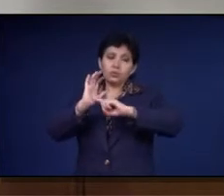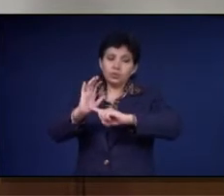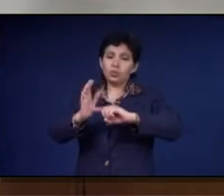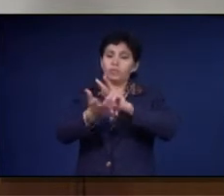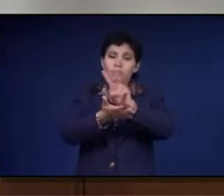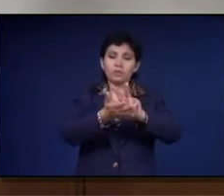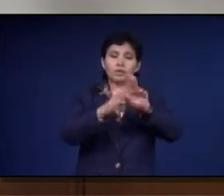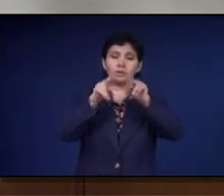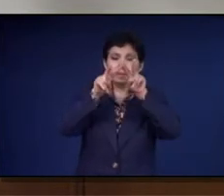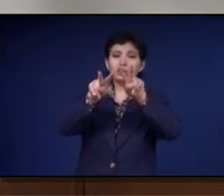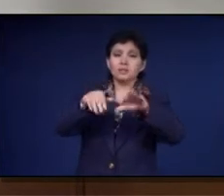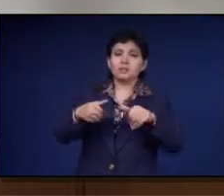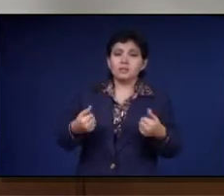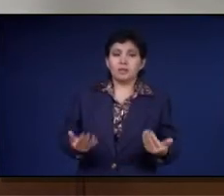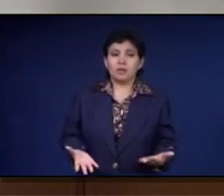can see how.